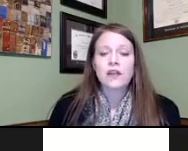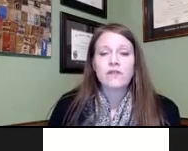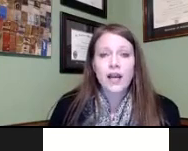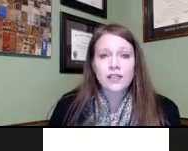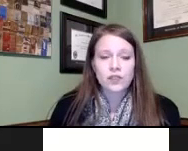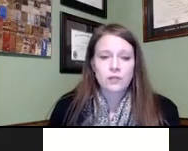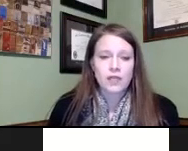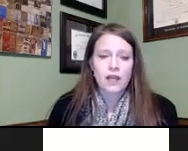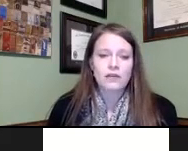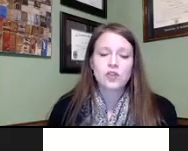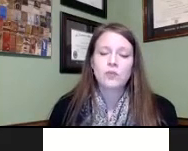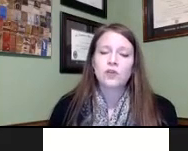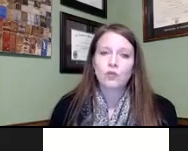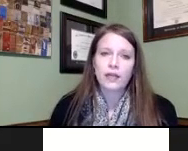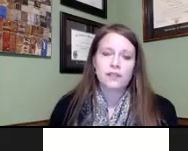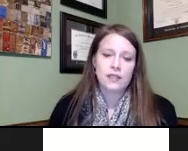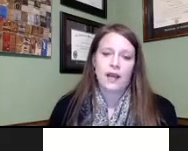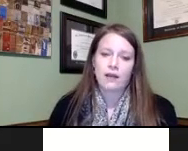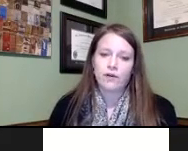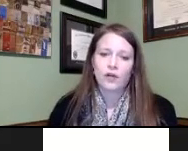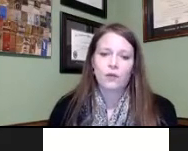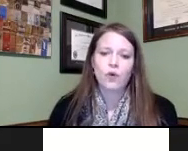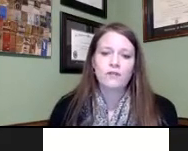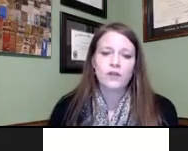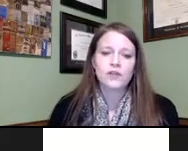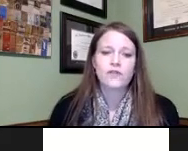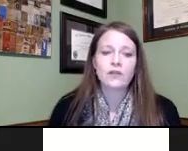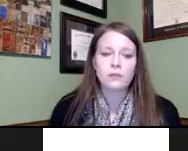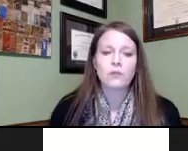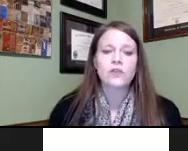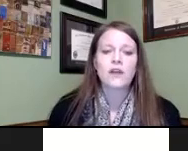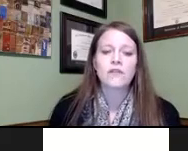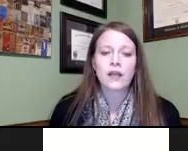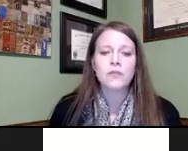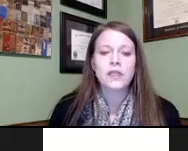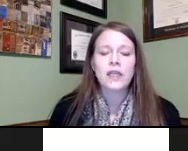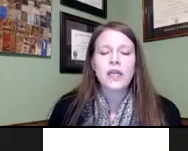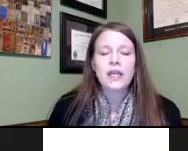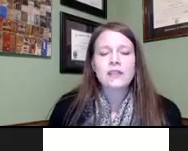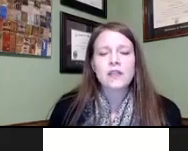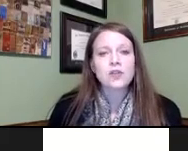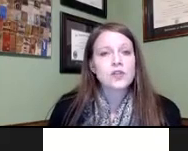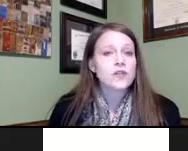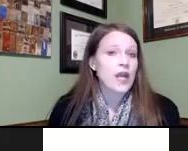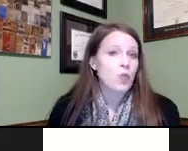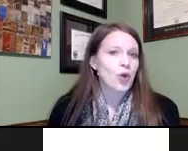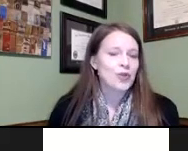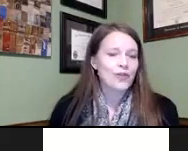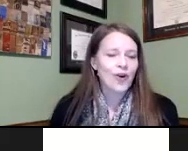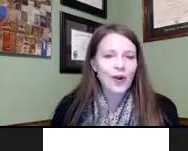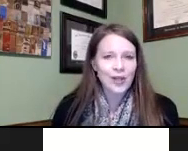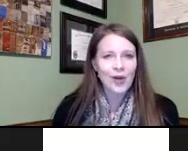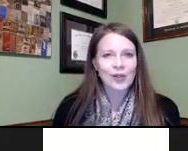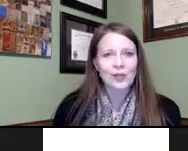Needs Advisory Committee have contributed greatly to that effort. And one of those founding members of that committee is Dr. Susan Elmore, who